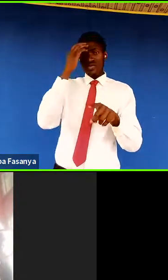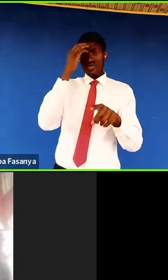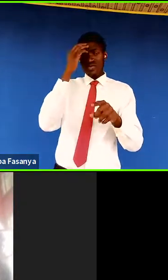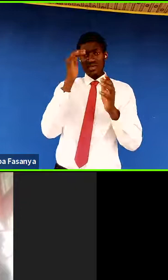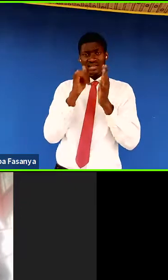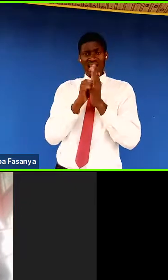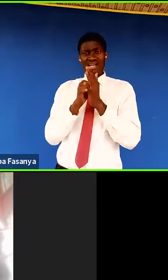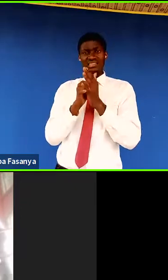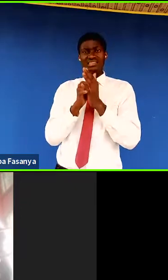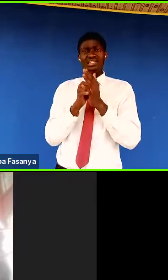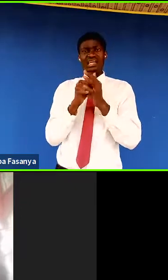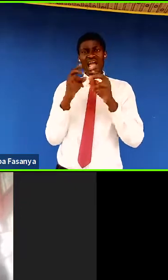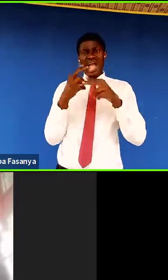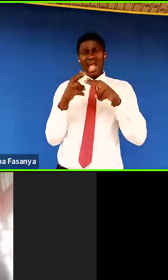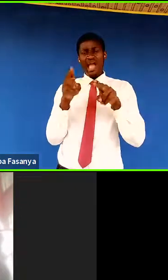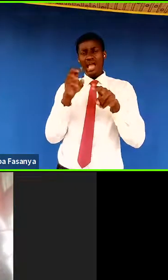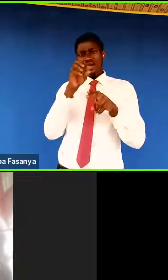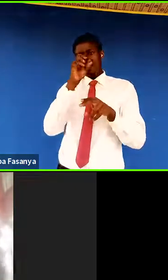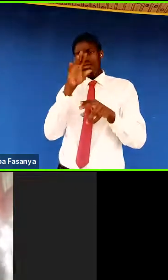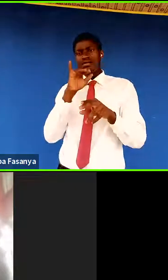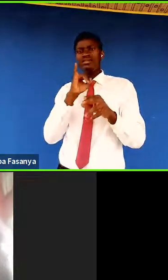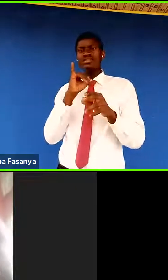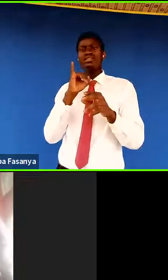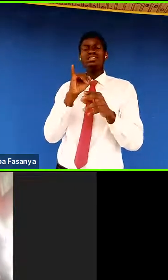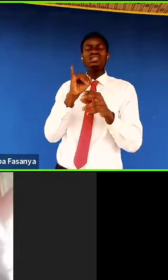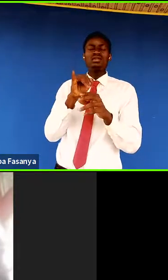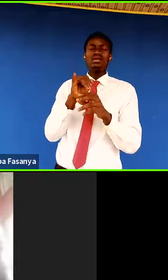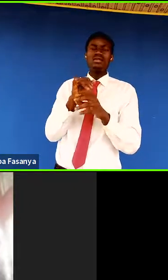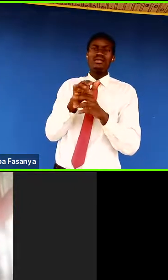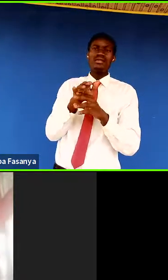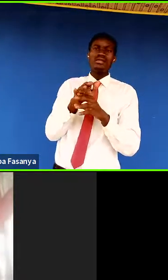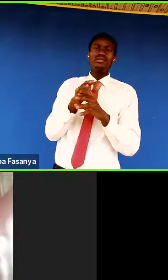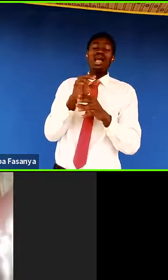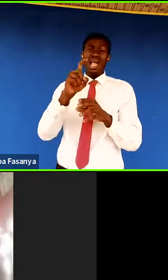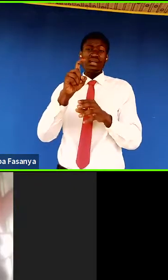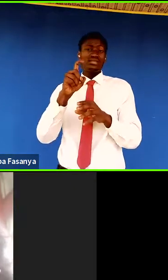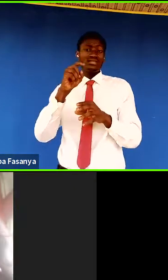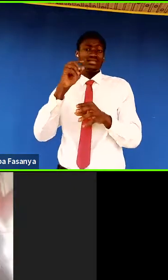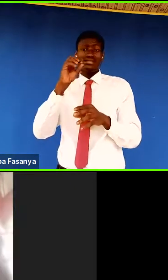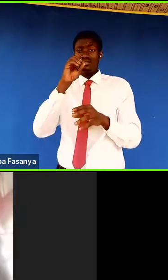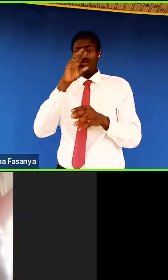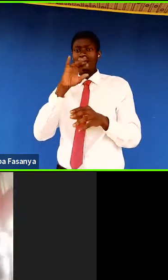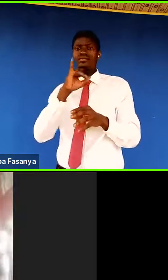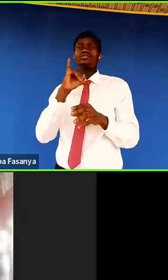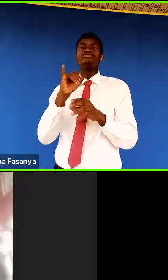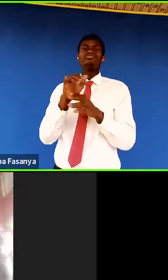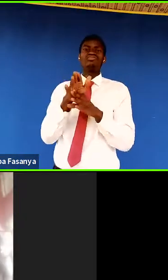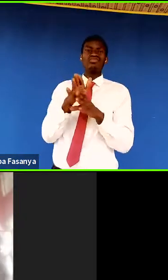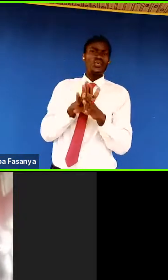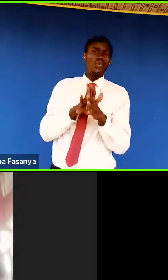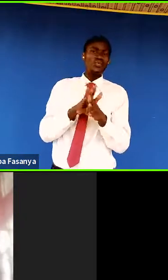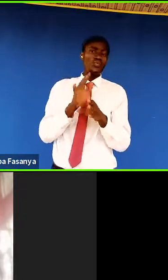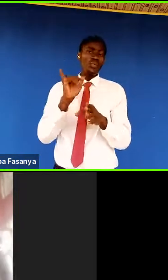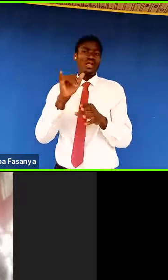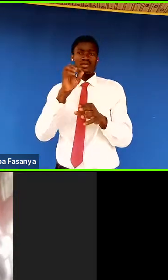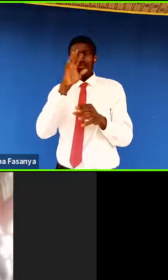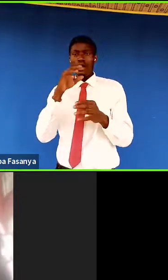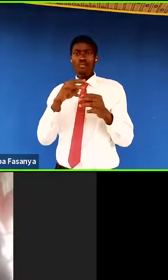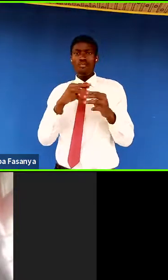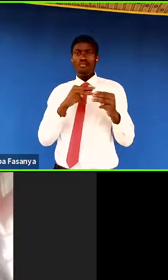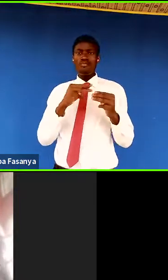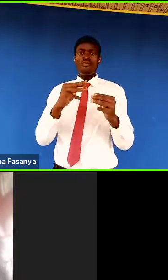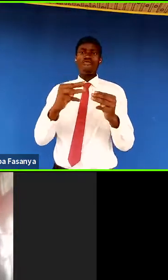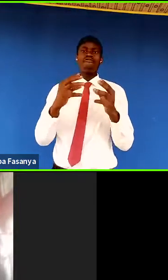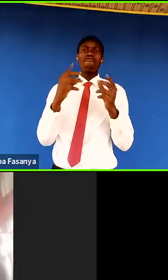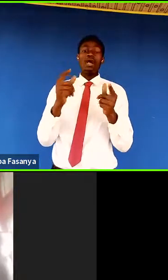the X sperm is slow and the Y sperm boom, boom, boom, moves very, very fast. So because of that, as a result, some people will say when you are